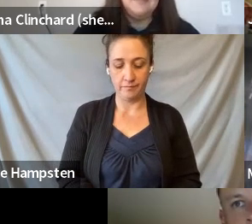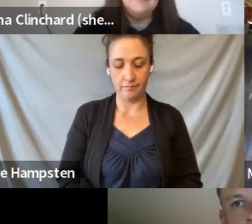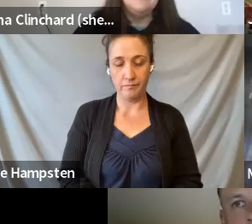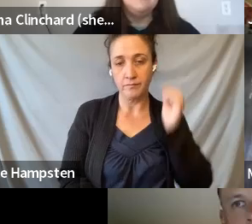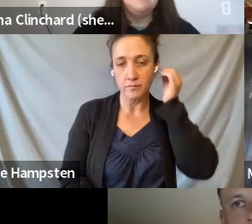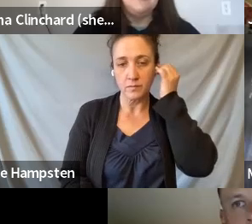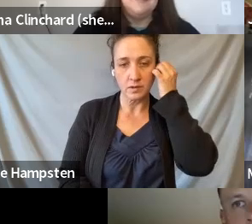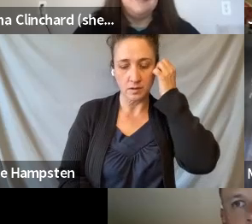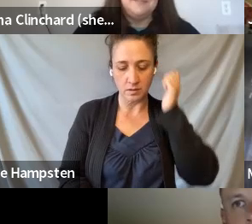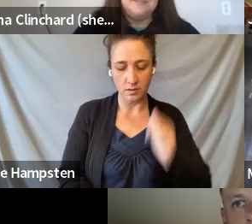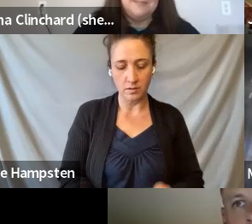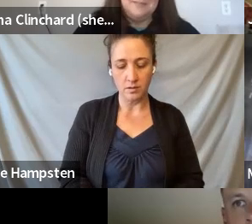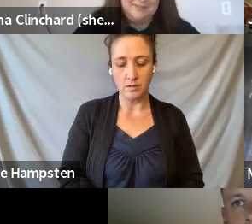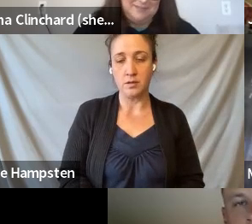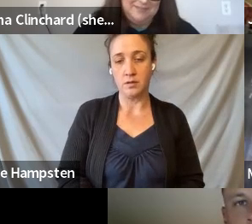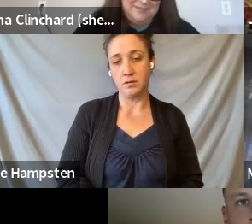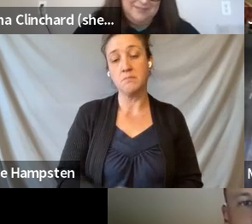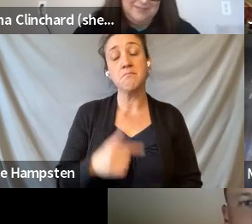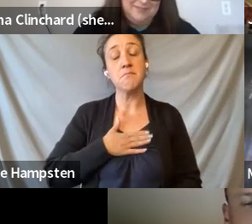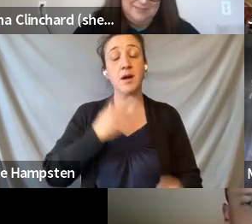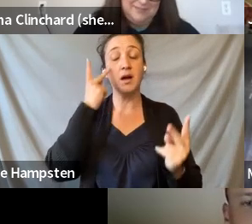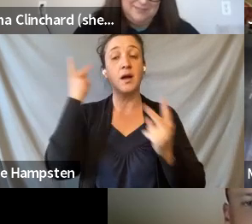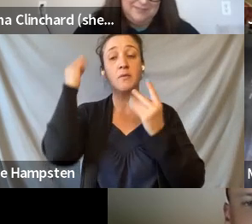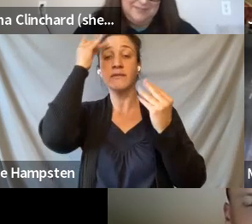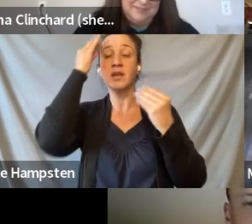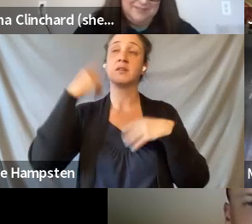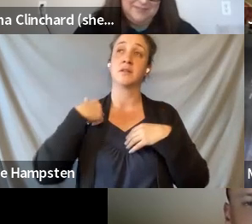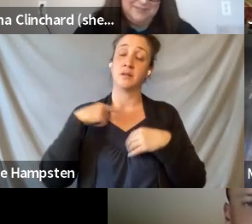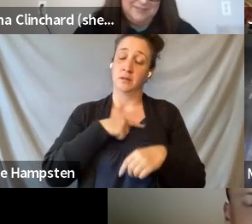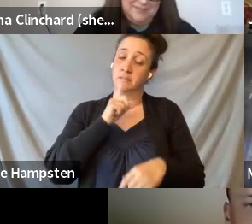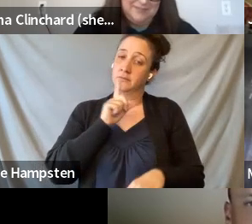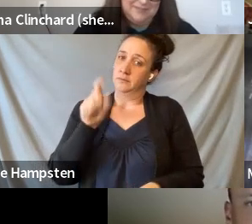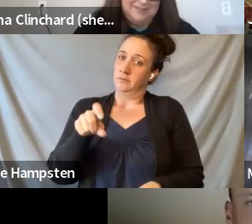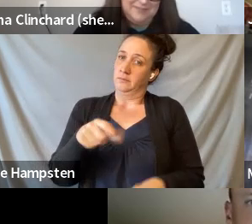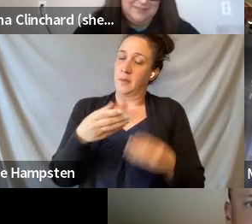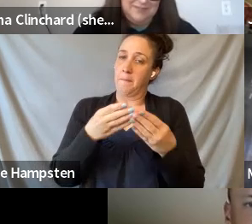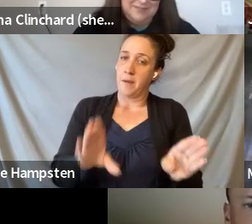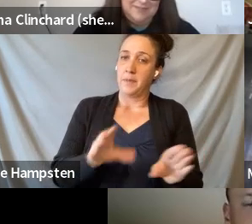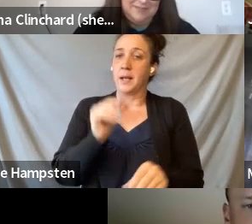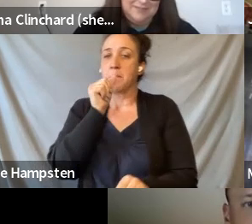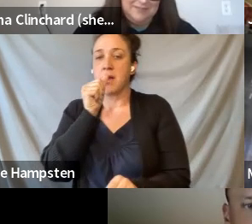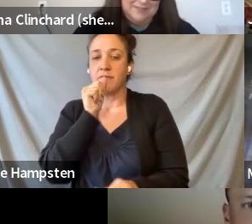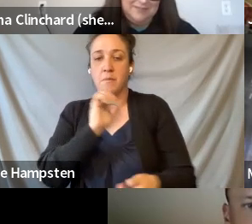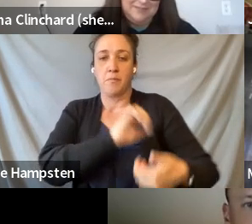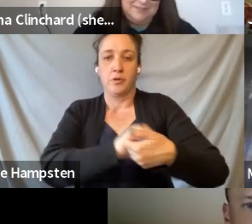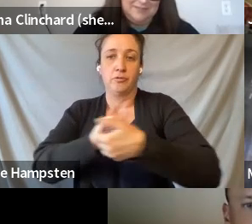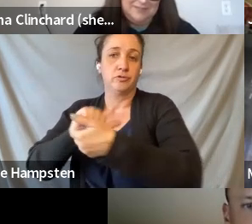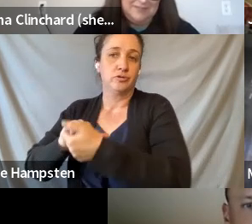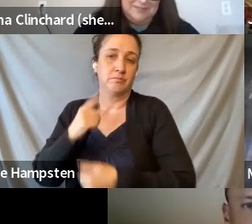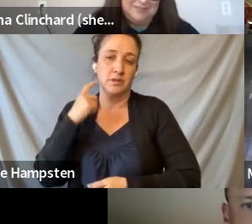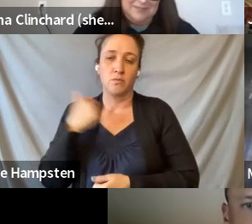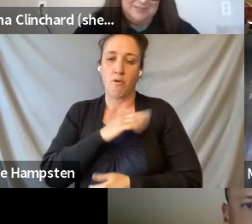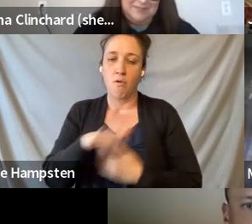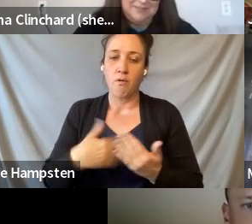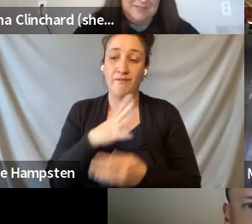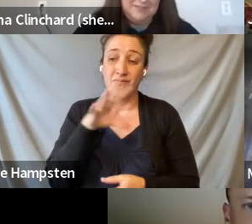I'll just say my reflection is that we really do need to have these public-private partnerships because we're all kind of involved in the